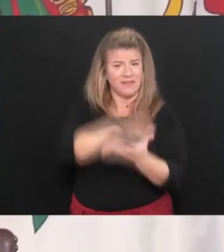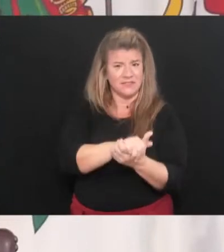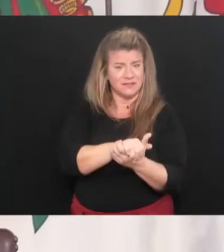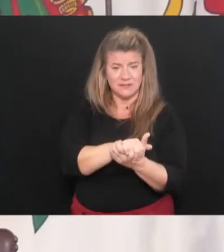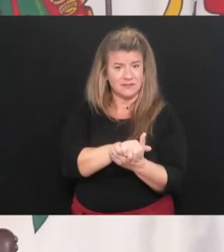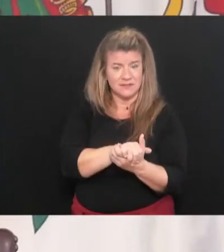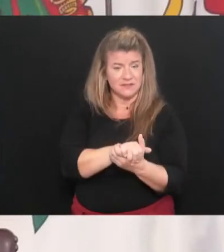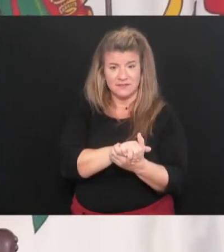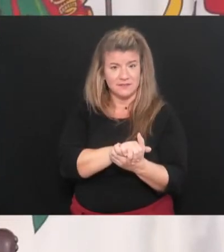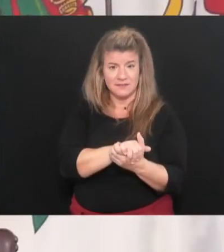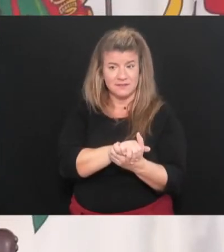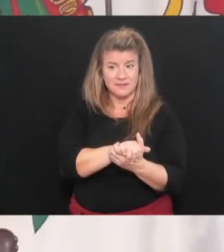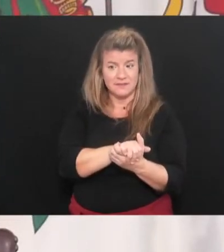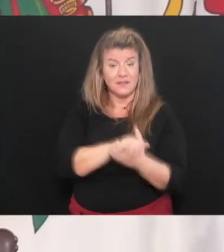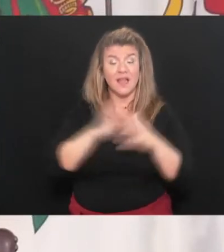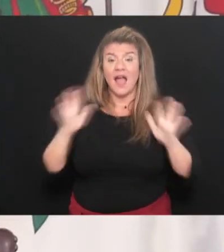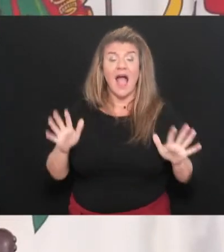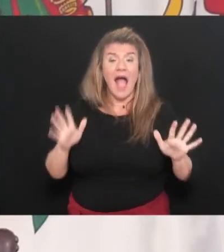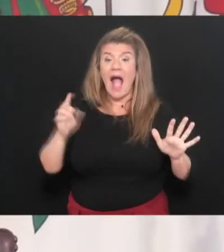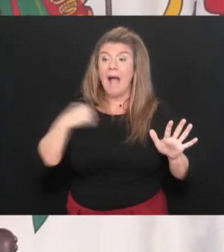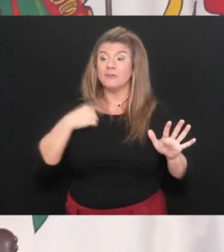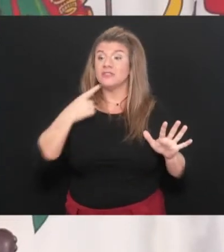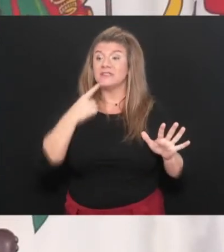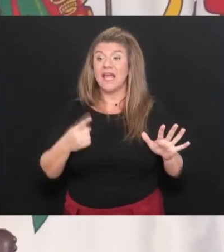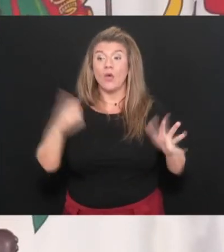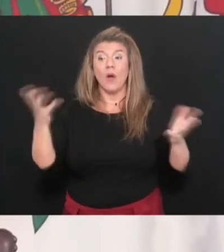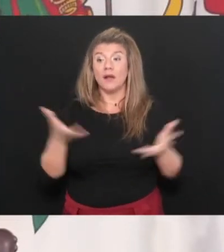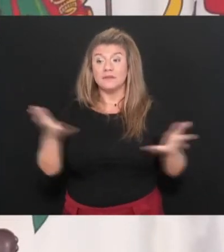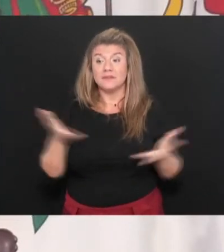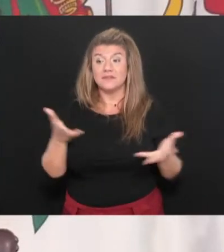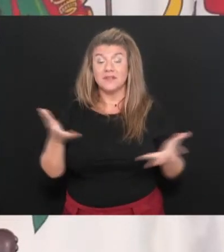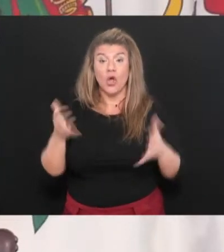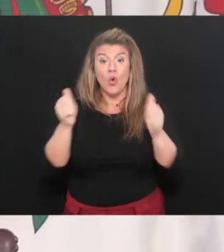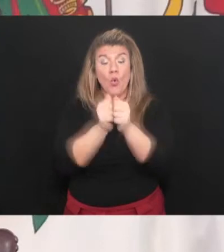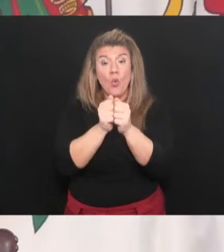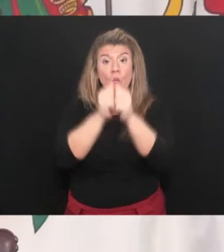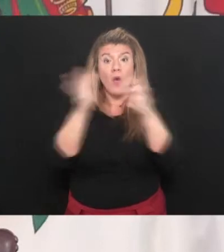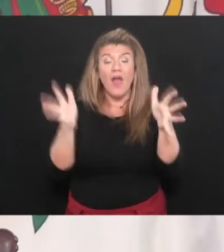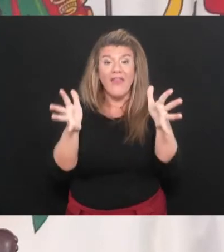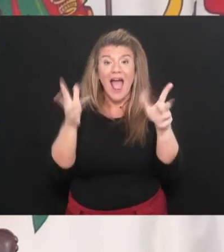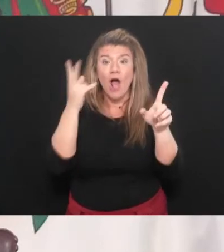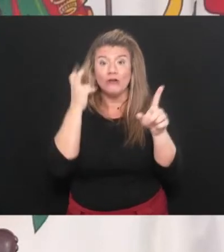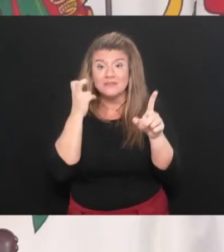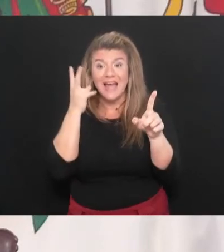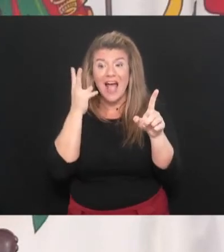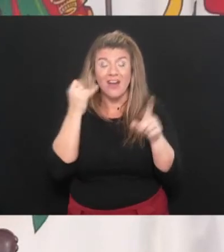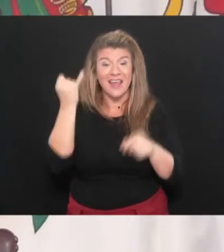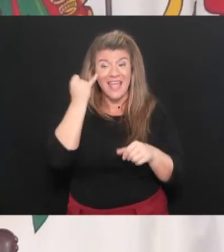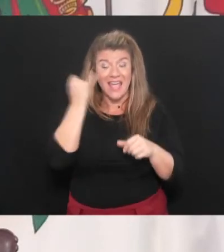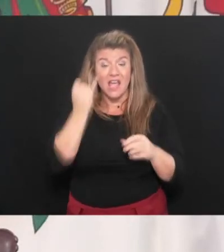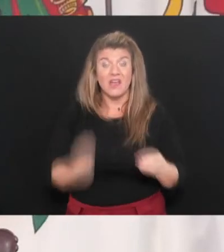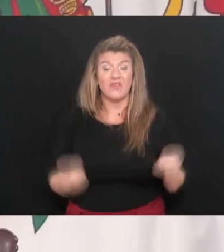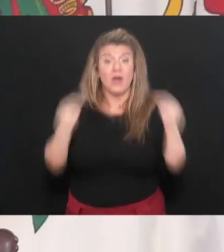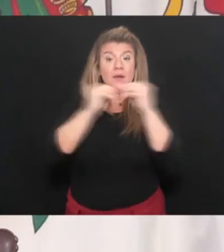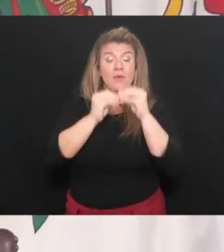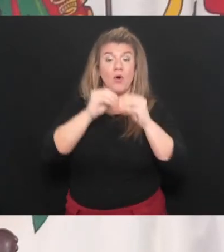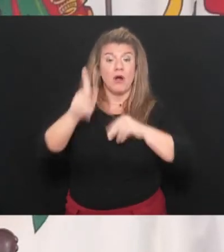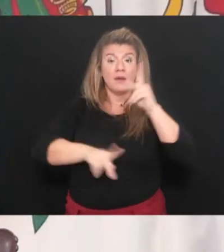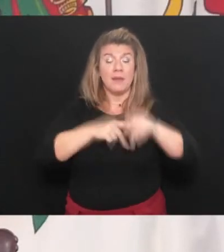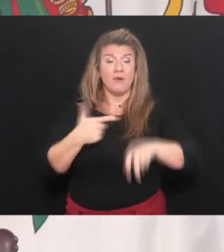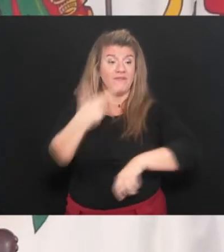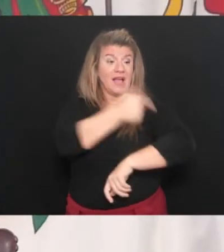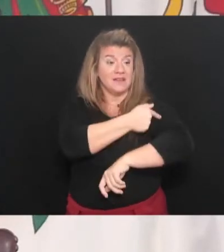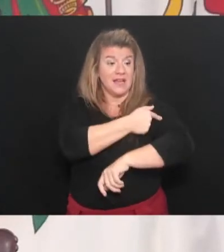way. All I am saying to you is just this. Without any question, if we had more people vaccinated, less people would